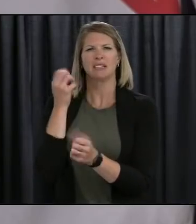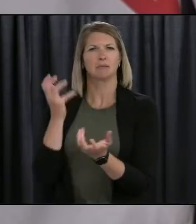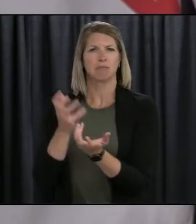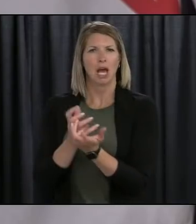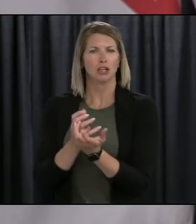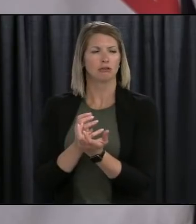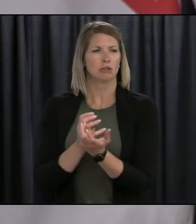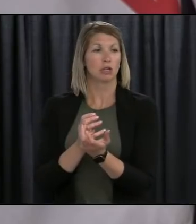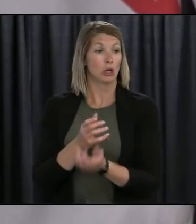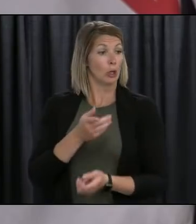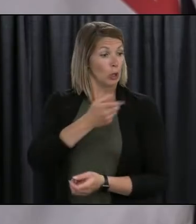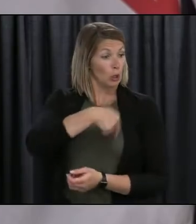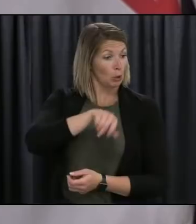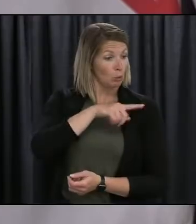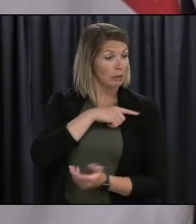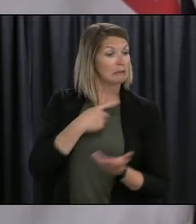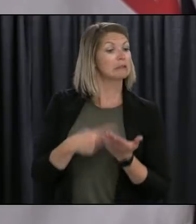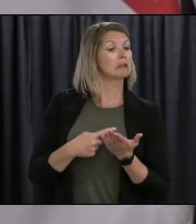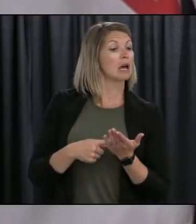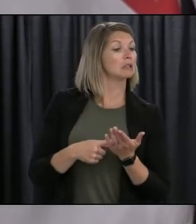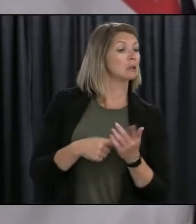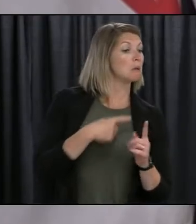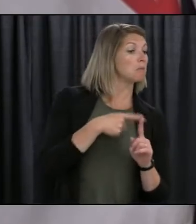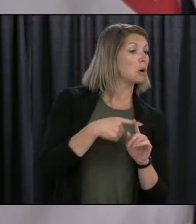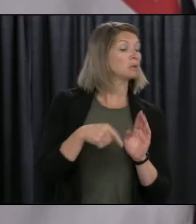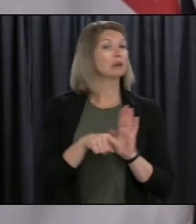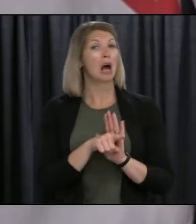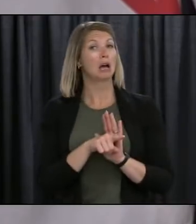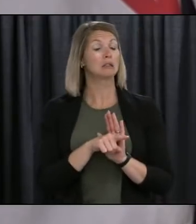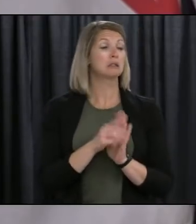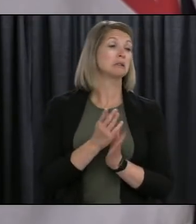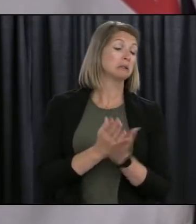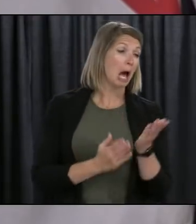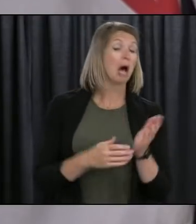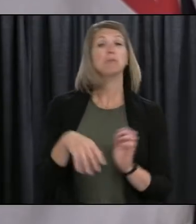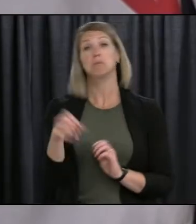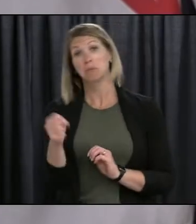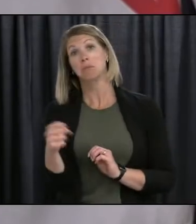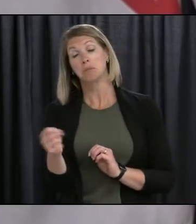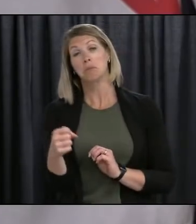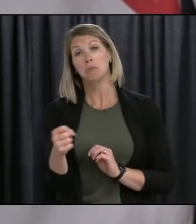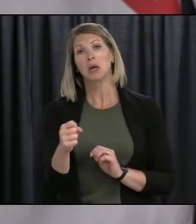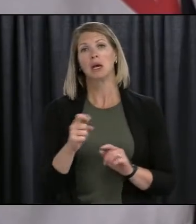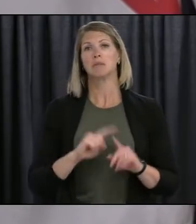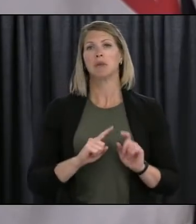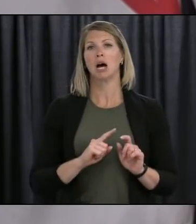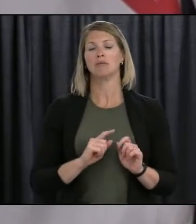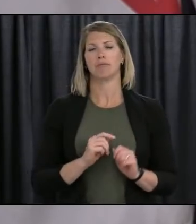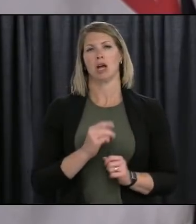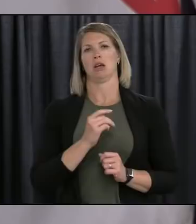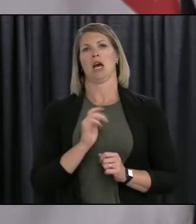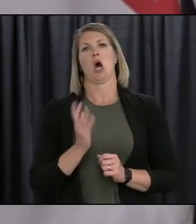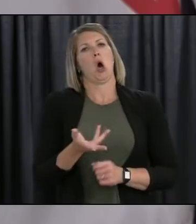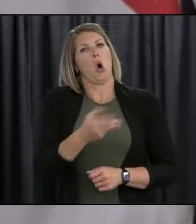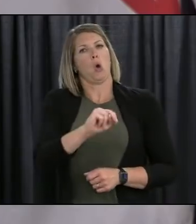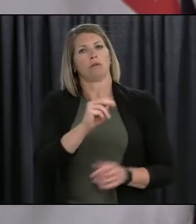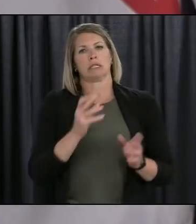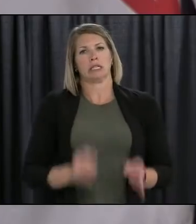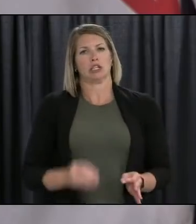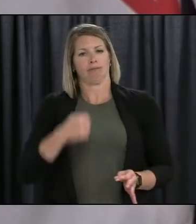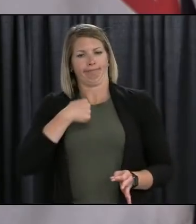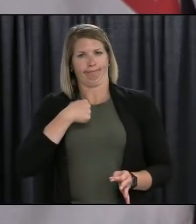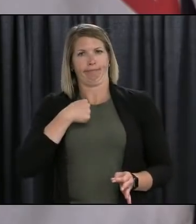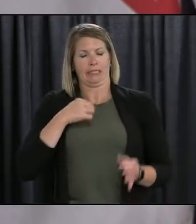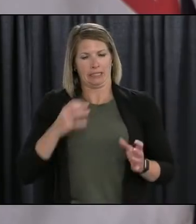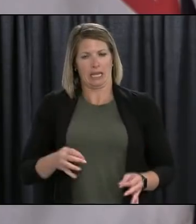that regard. Certainly we discuss the pros and cons of each, but ultimately we all have to make our own decisions based